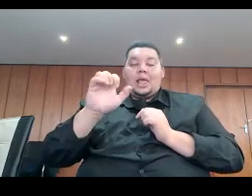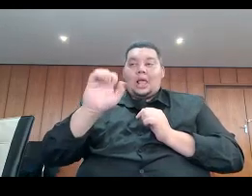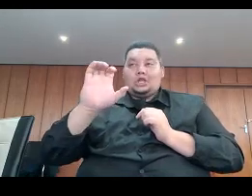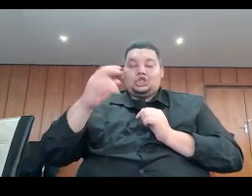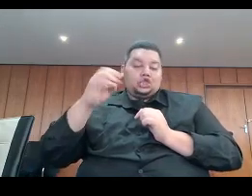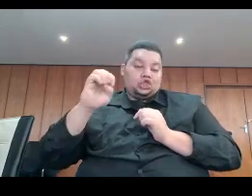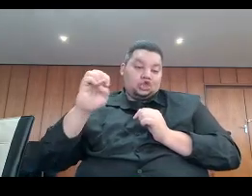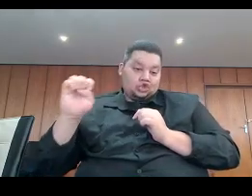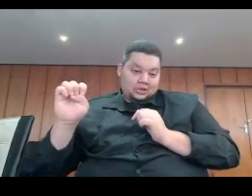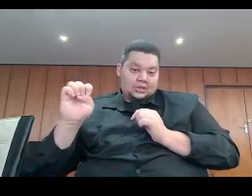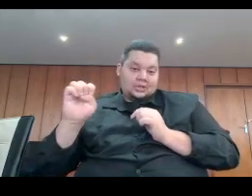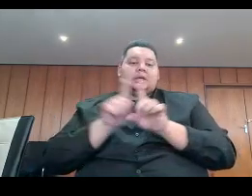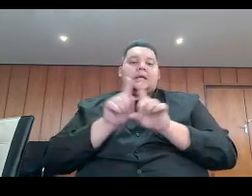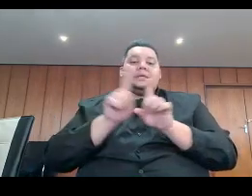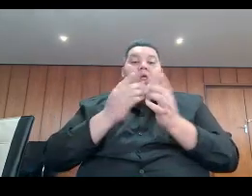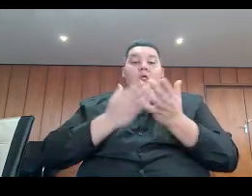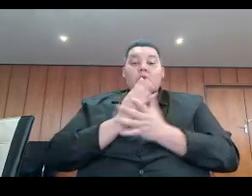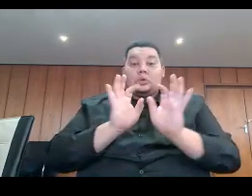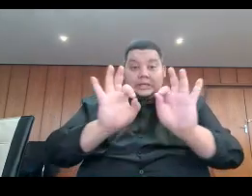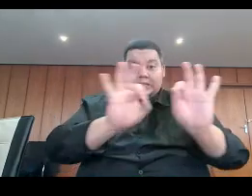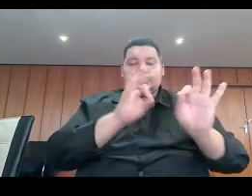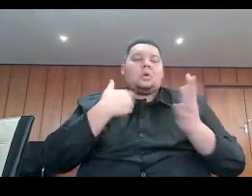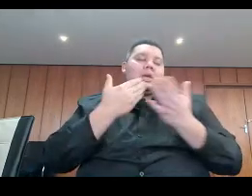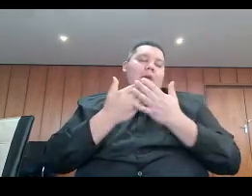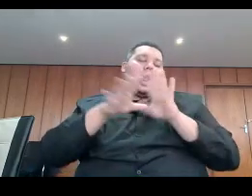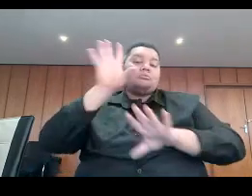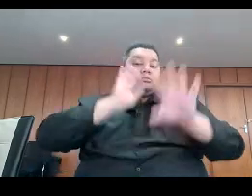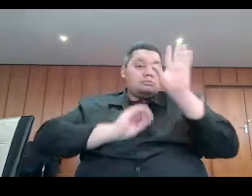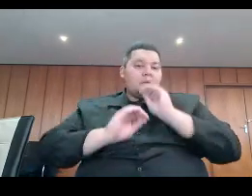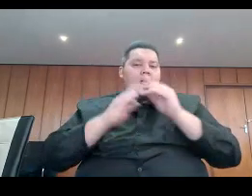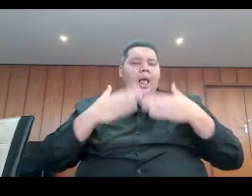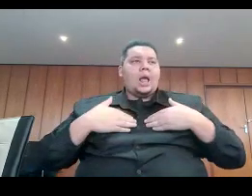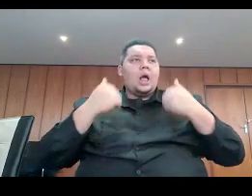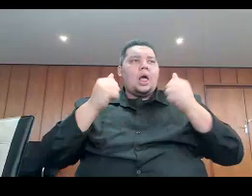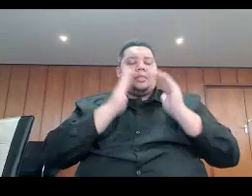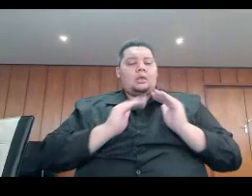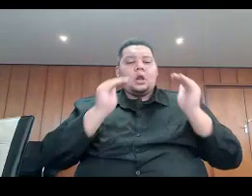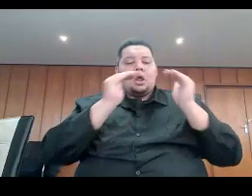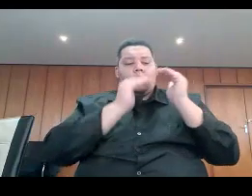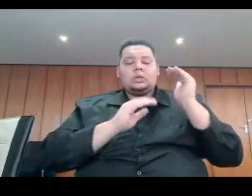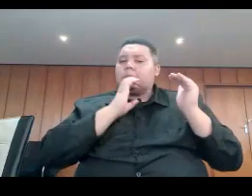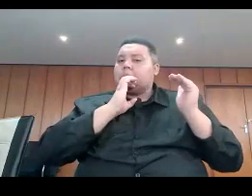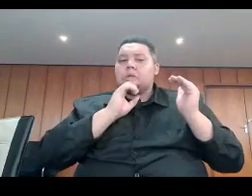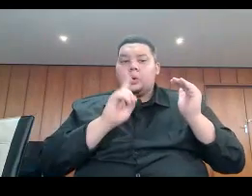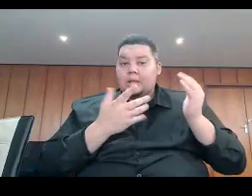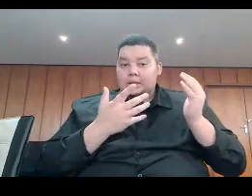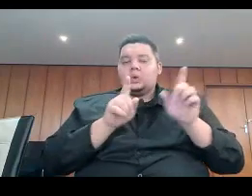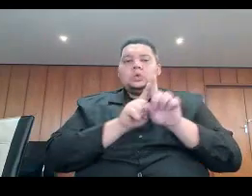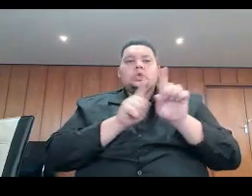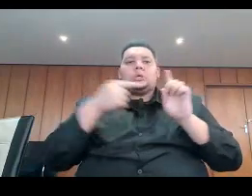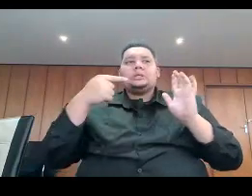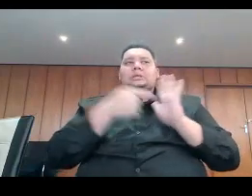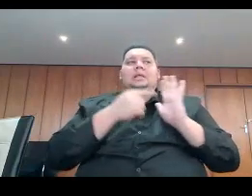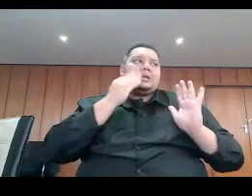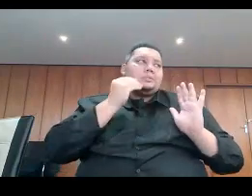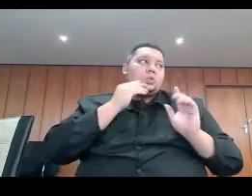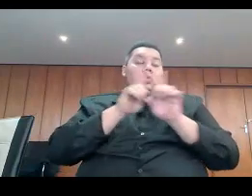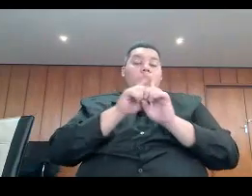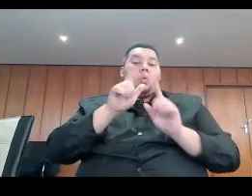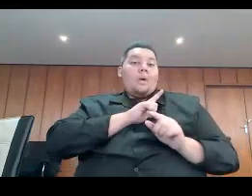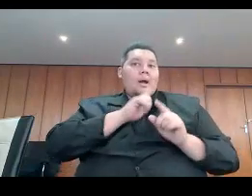And it is through this that we can learn about what health inequity means, what it's experienced as, and why we should be